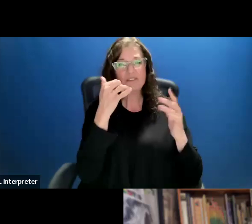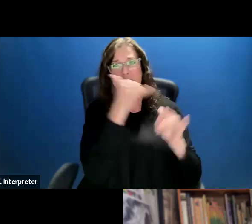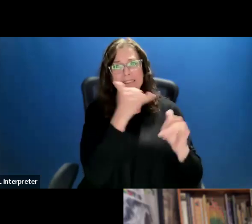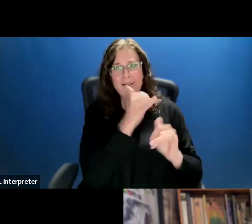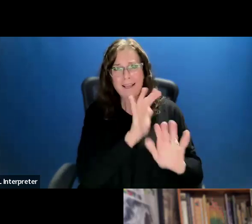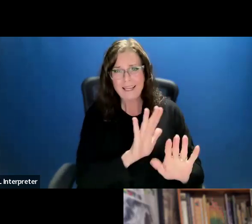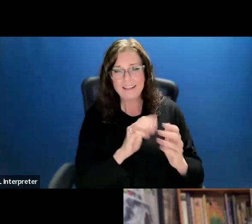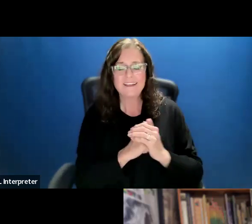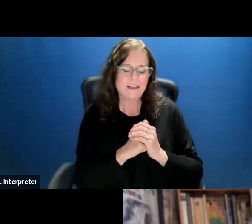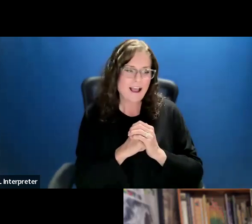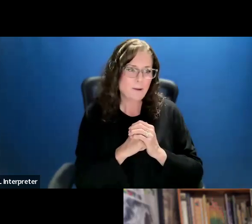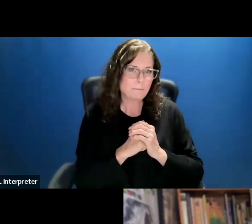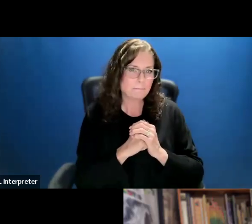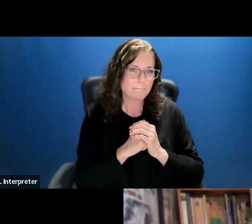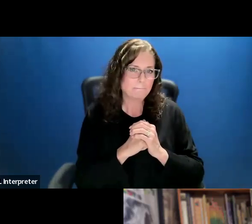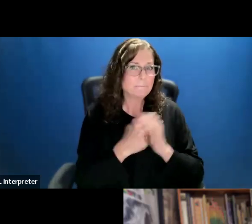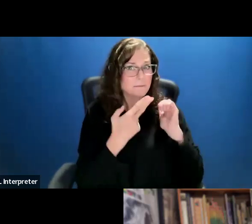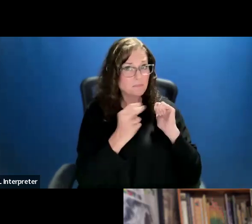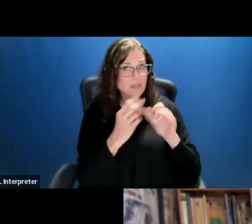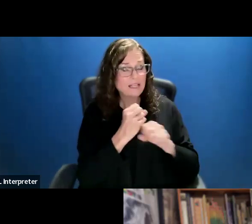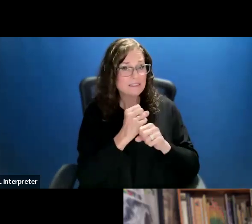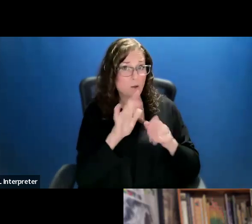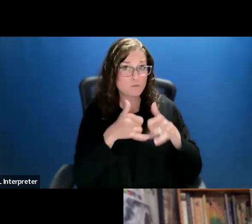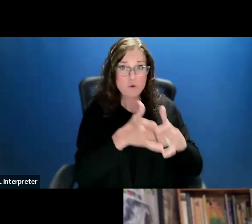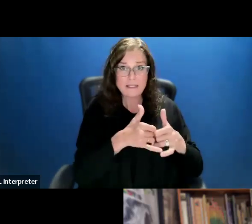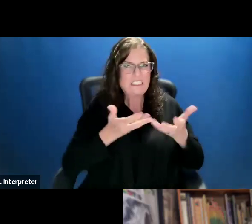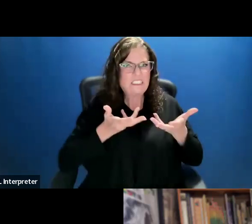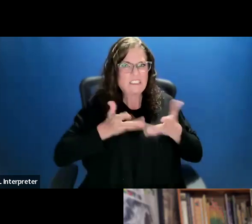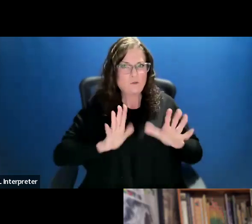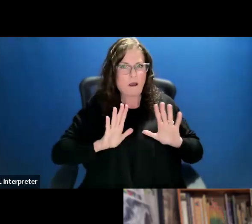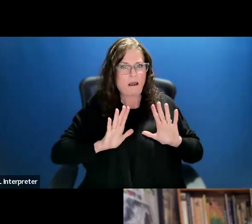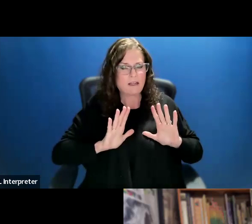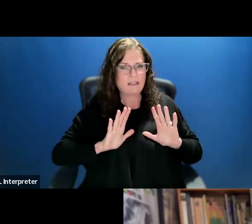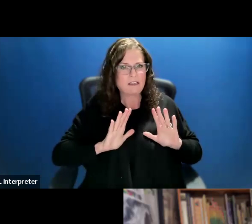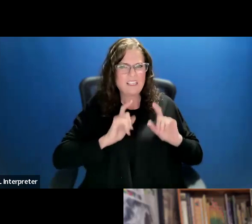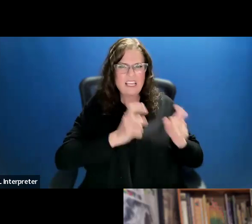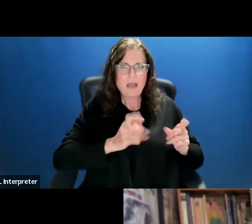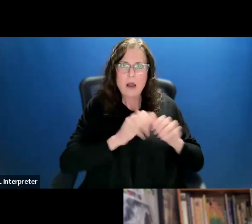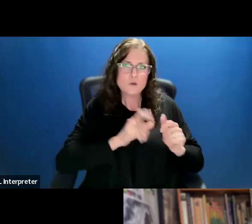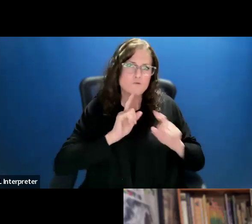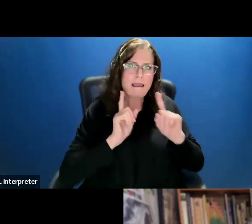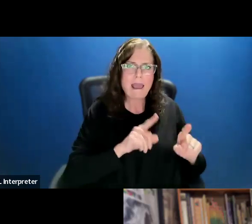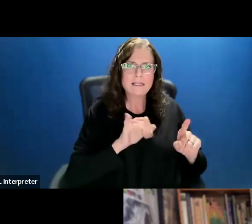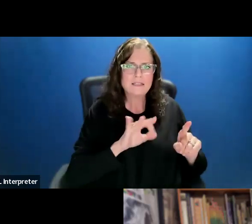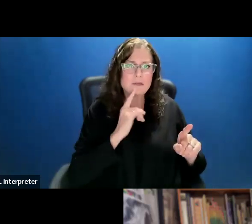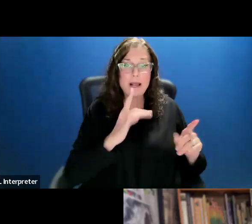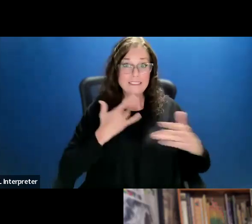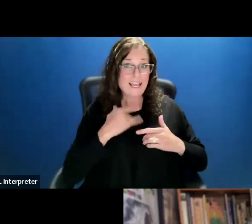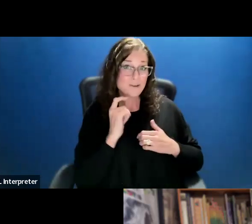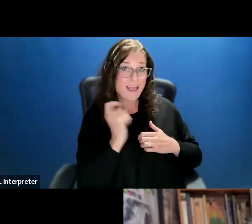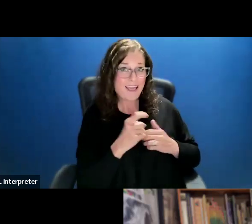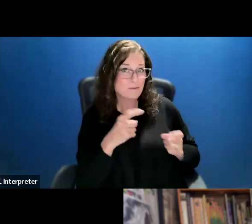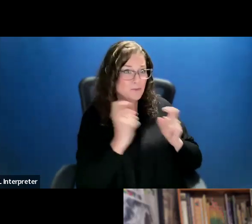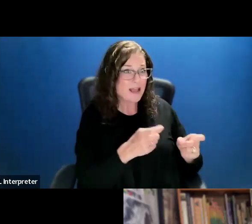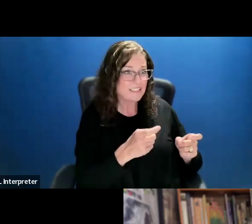one where he gets a present that he doesn't want, and it's like, how do you react when somebody's really excited to give you